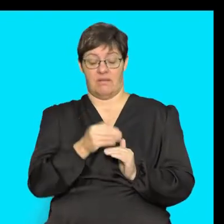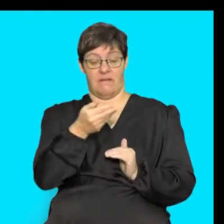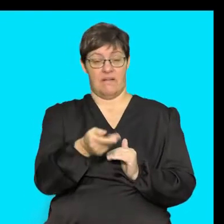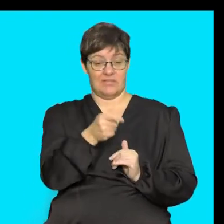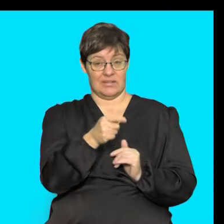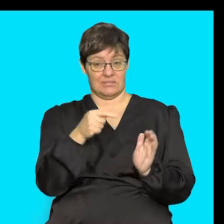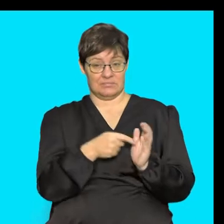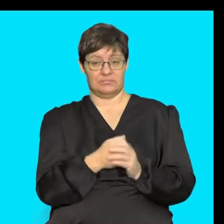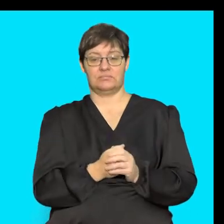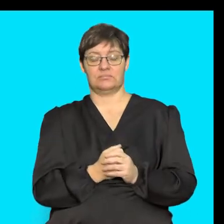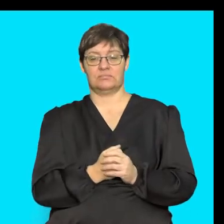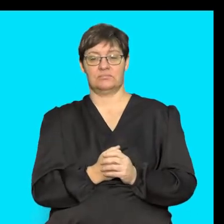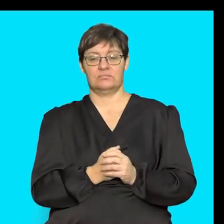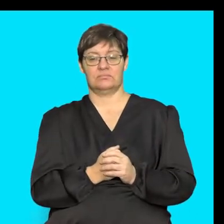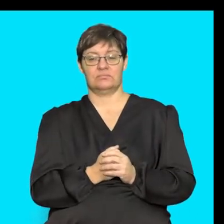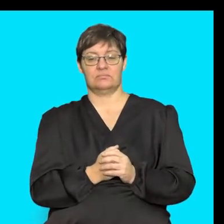After that,